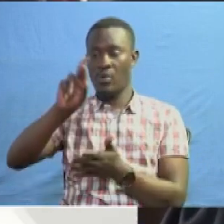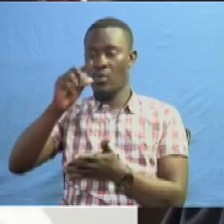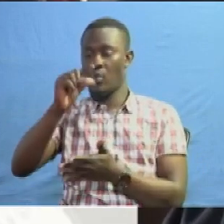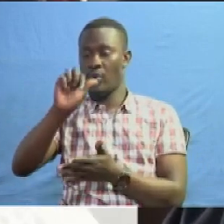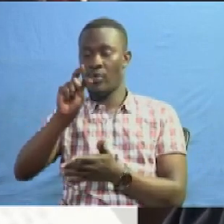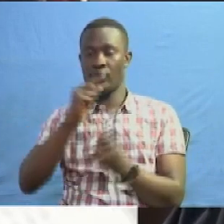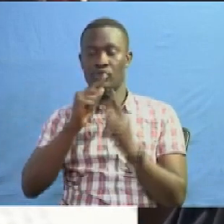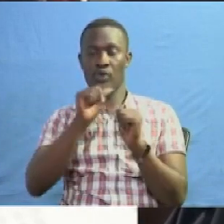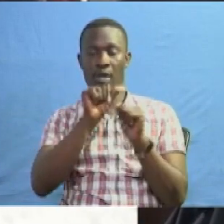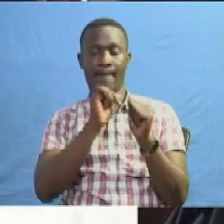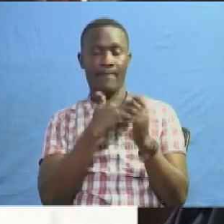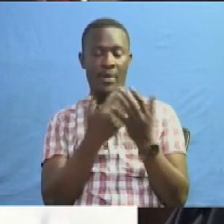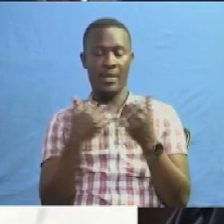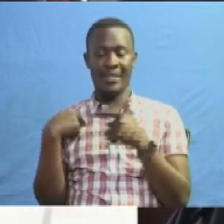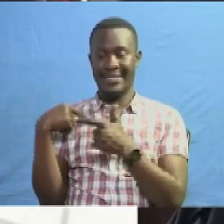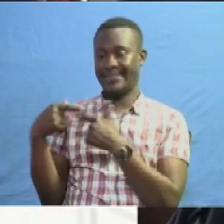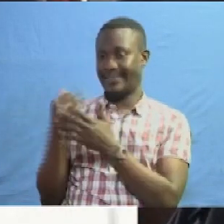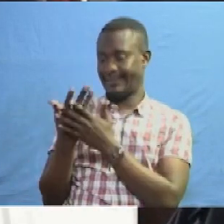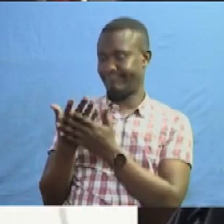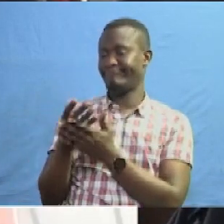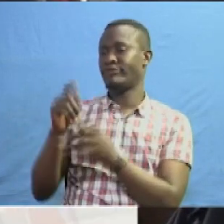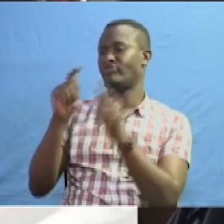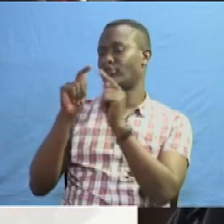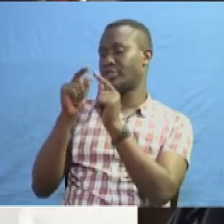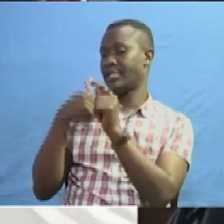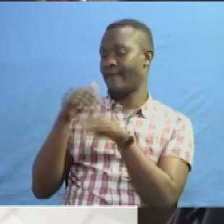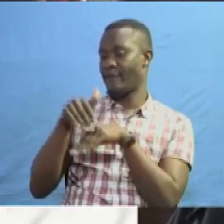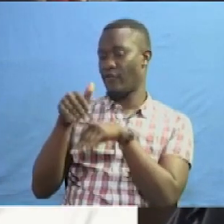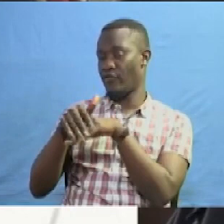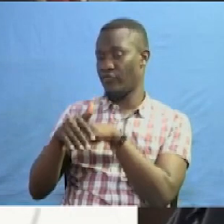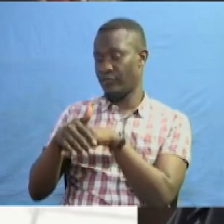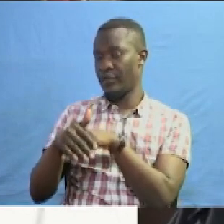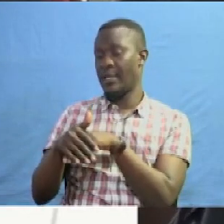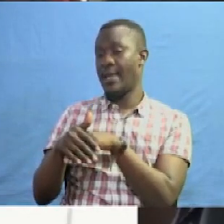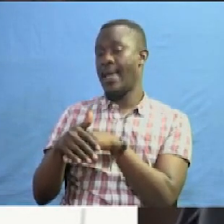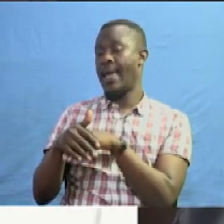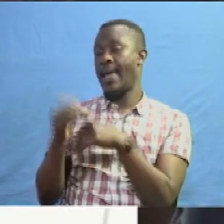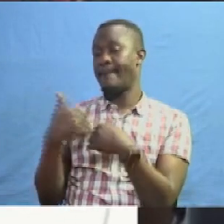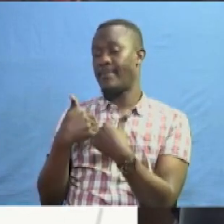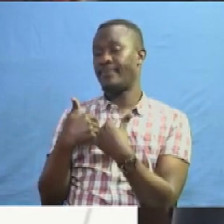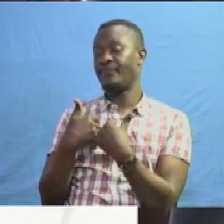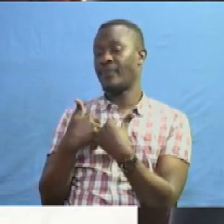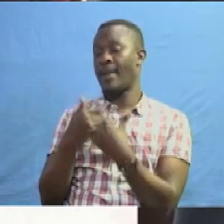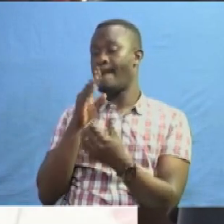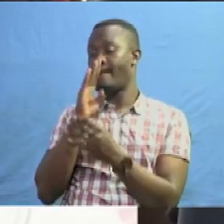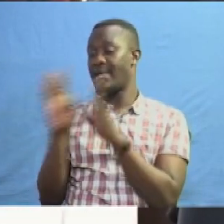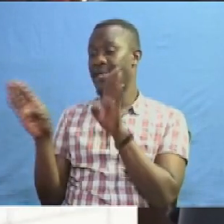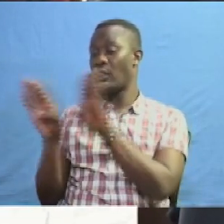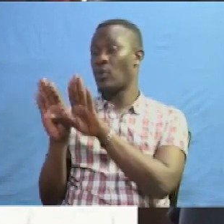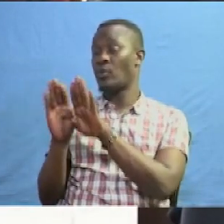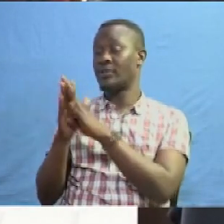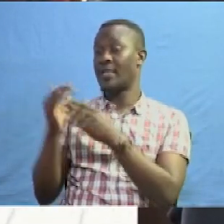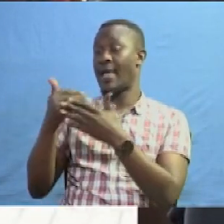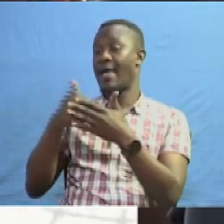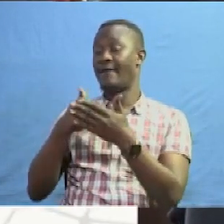to discuss the recent cases of school strikes following the cases of Kerugoya Boys and Karia Boys schools being closed indefinitely